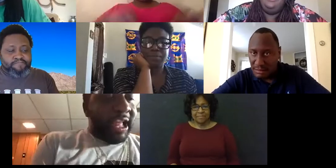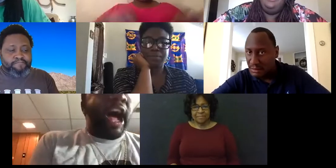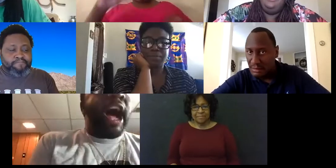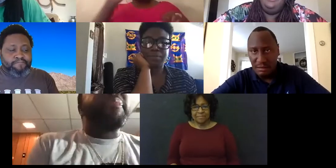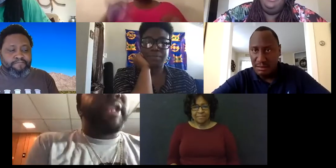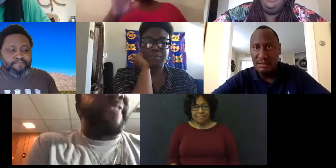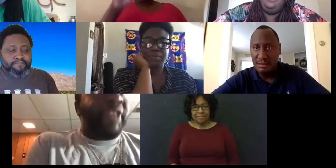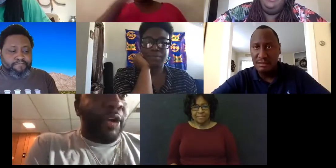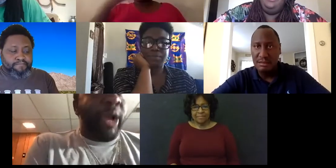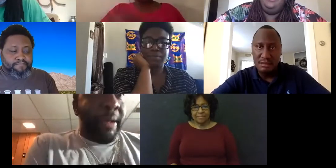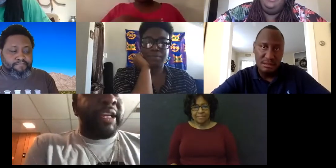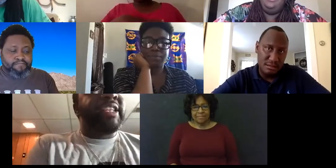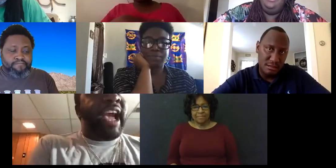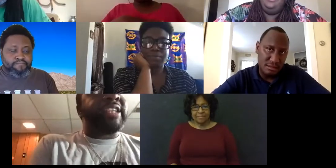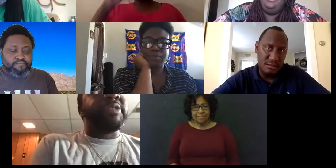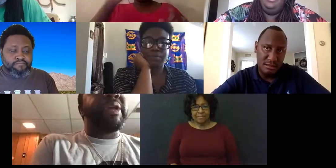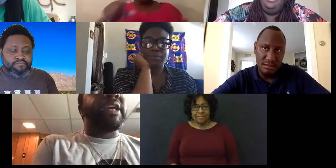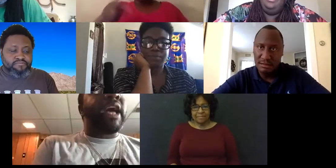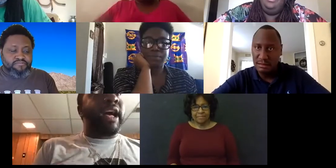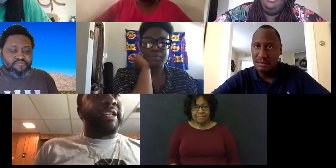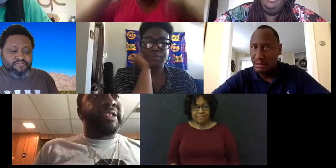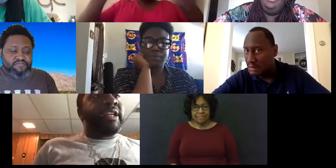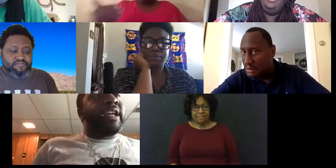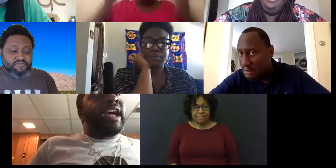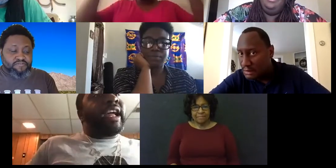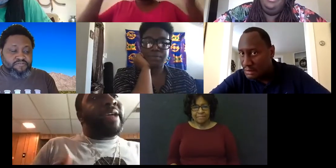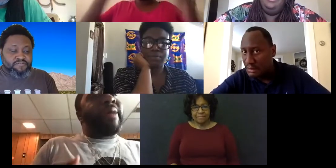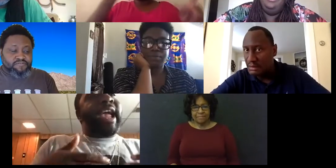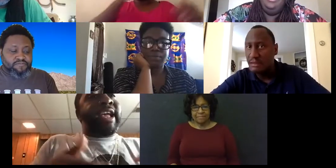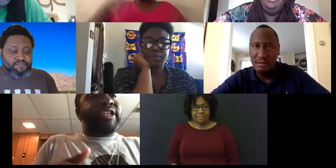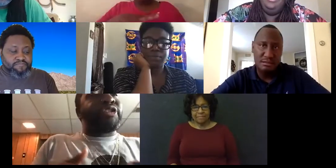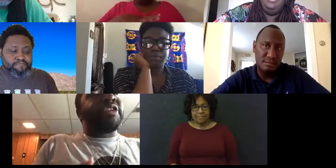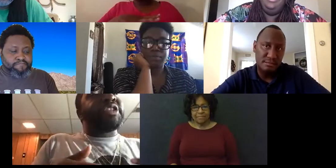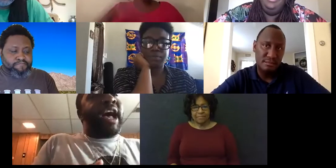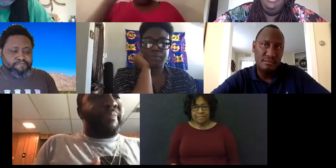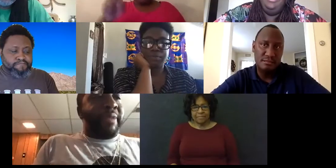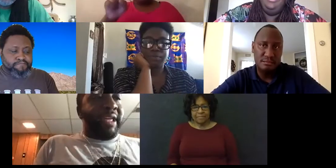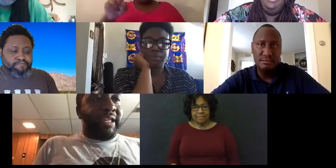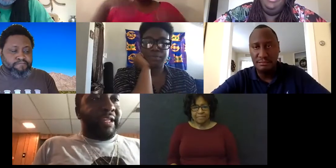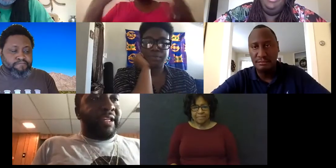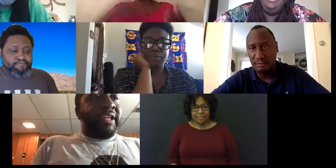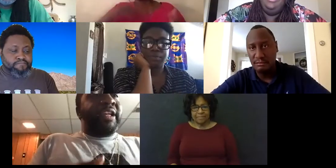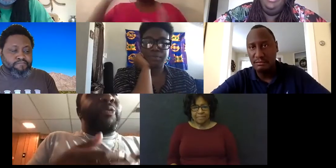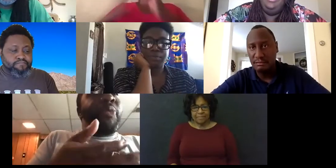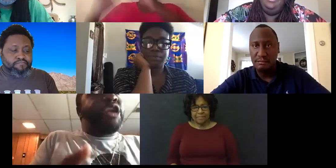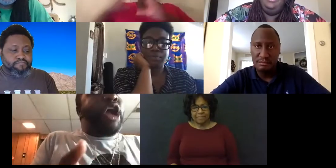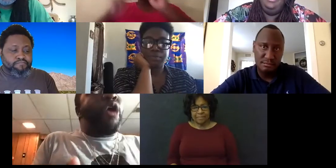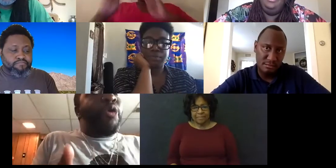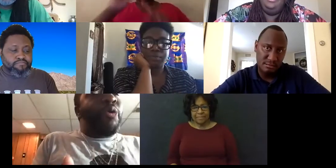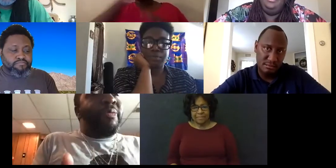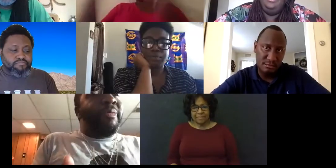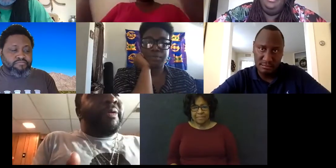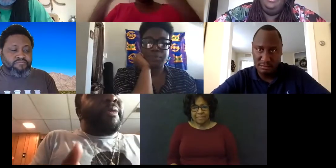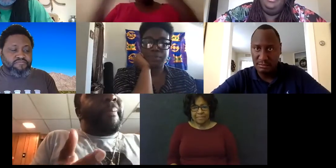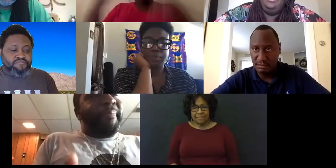ladies, uplift the women. Yes, because again, my ancestors have taught me. We know